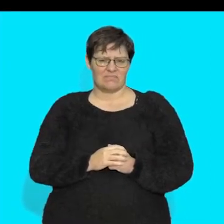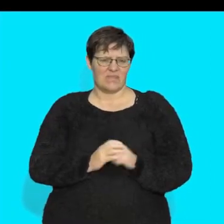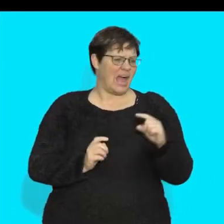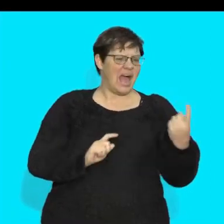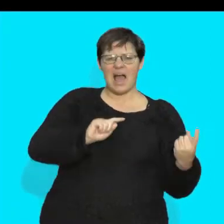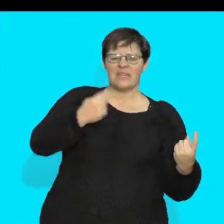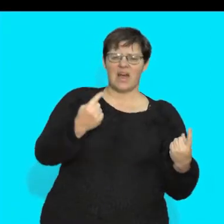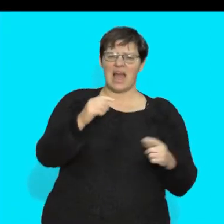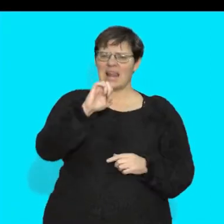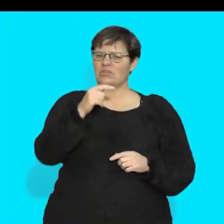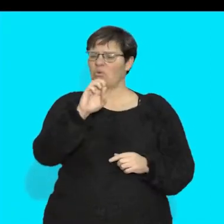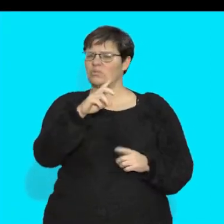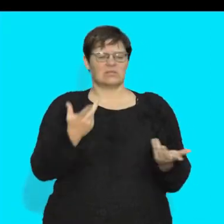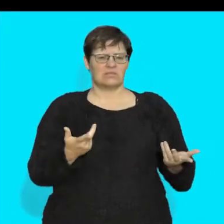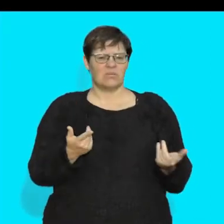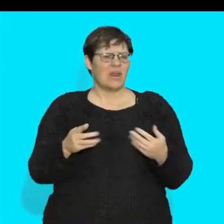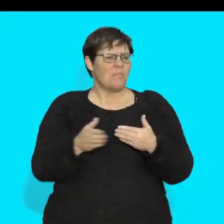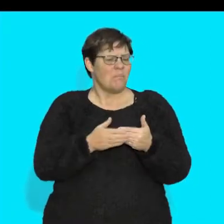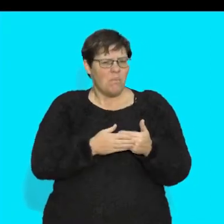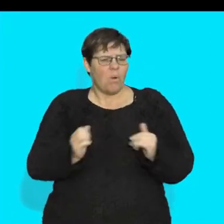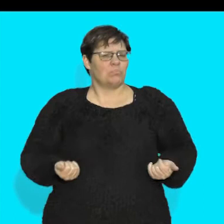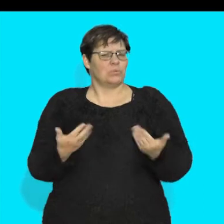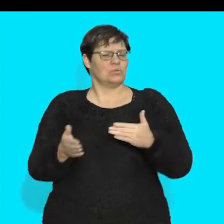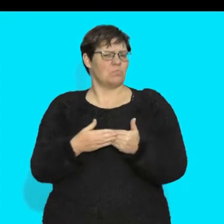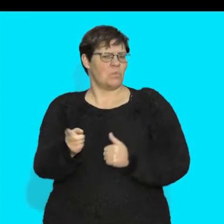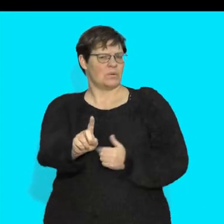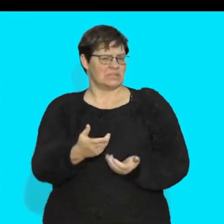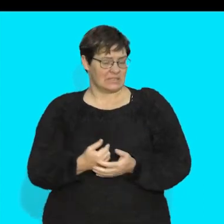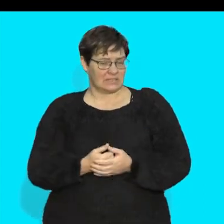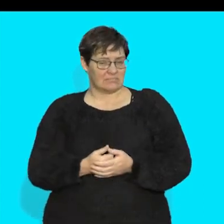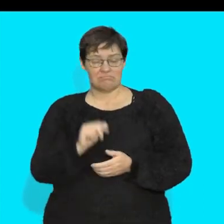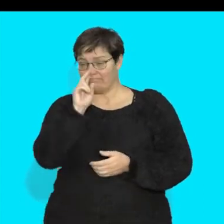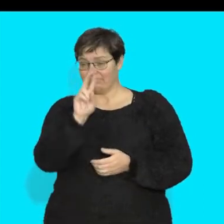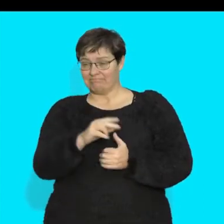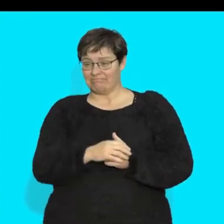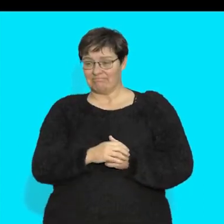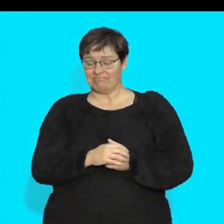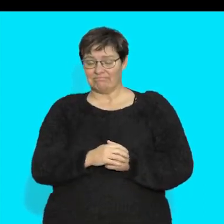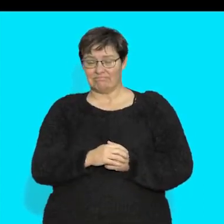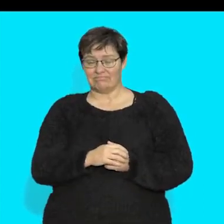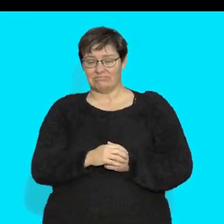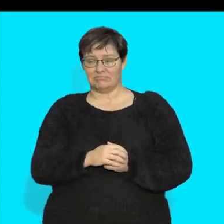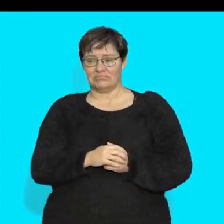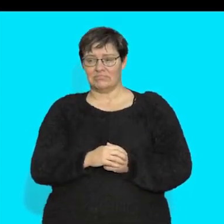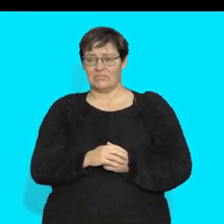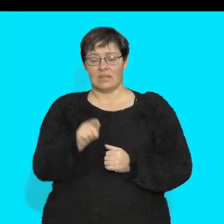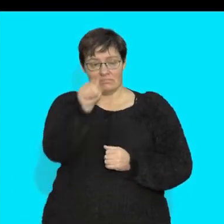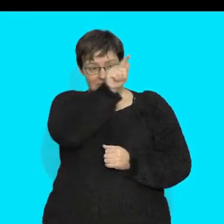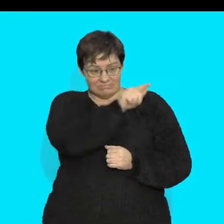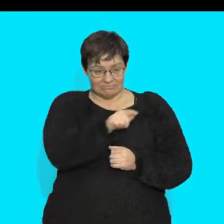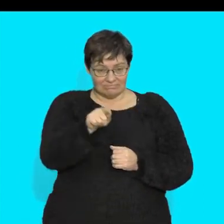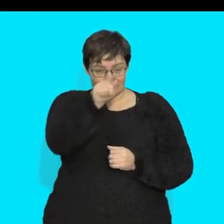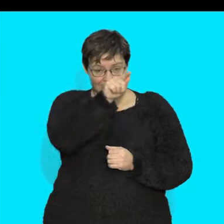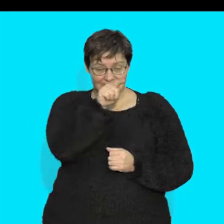other electrode? And what else do you think is going to be produced? Well, have a look here. At this point